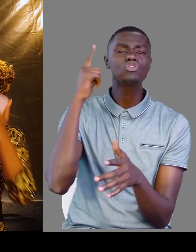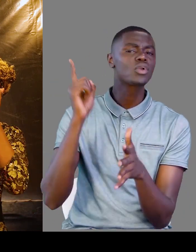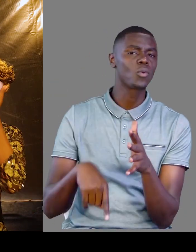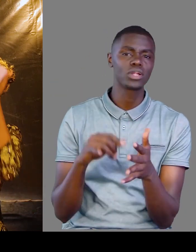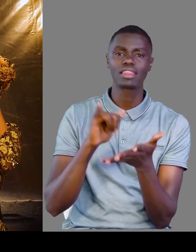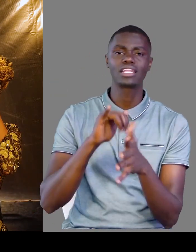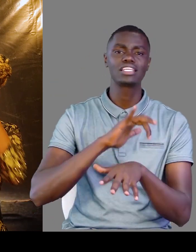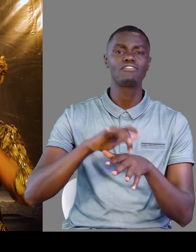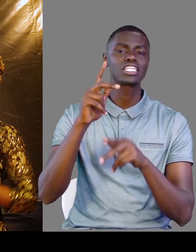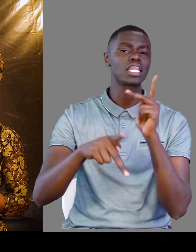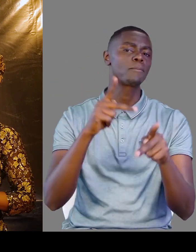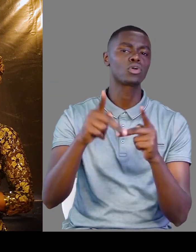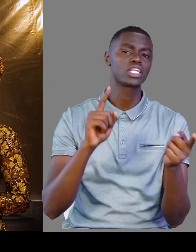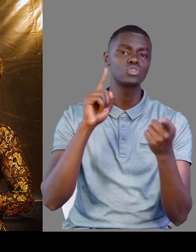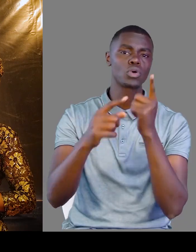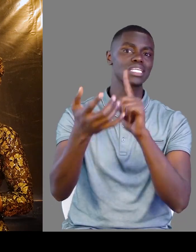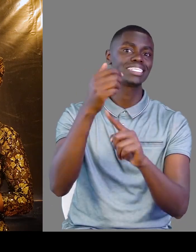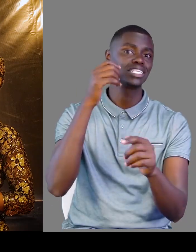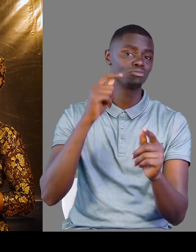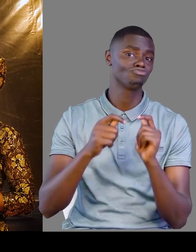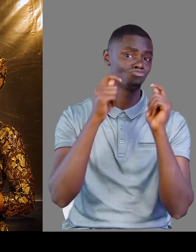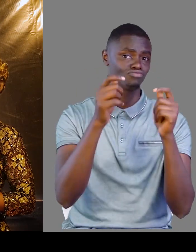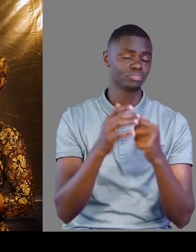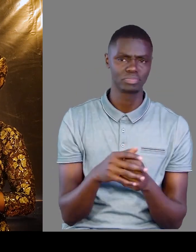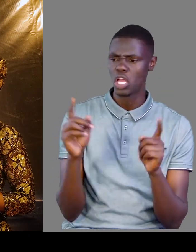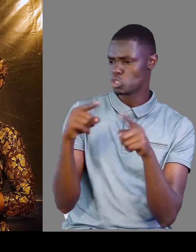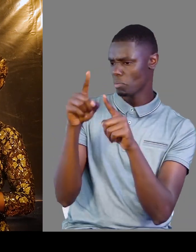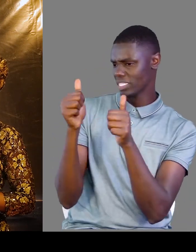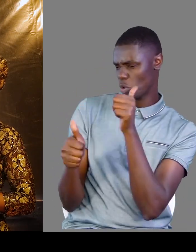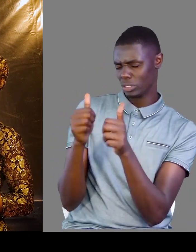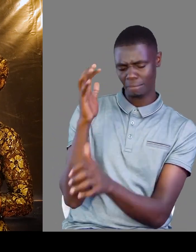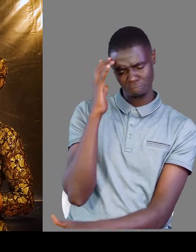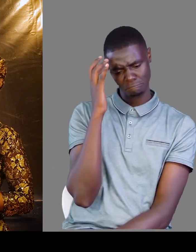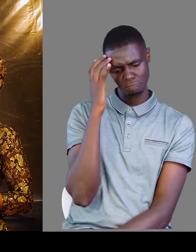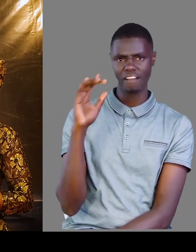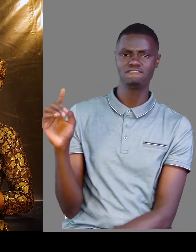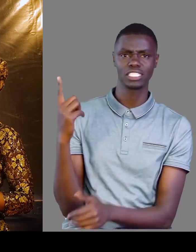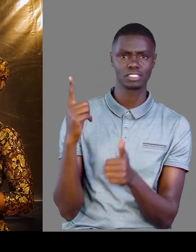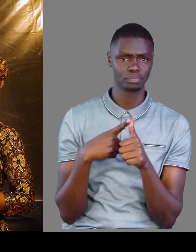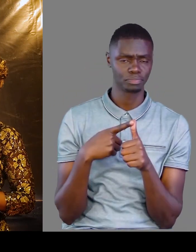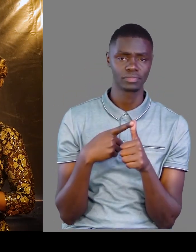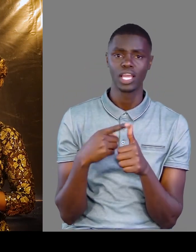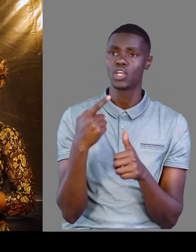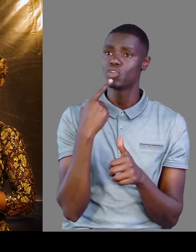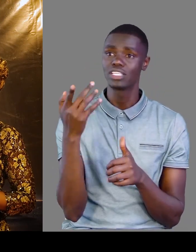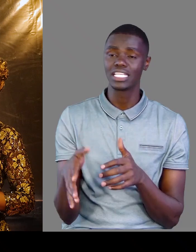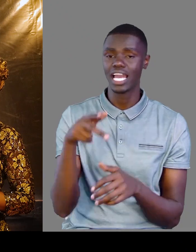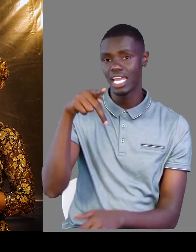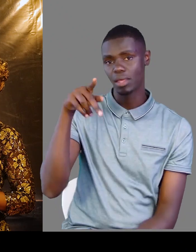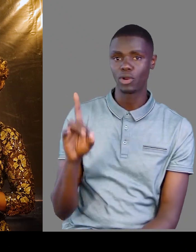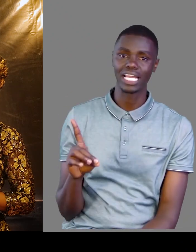their progress towards the top? In terms of what mistakes they're making? Yeah. The first one, and by the way, they mentioned it here in the